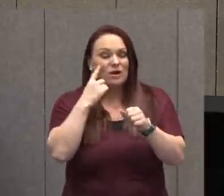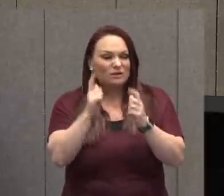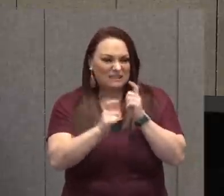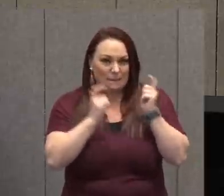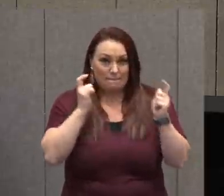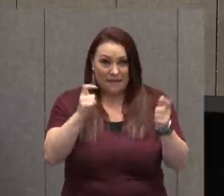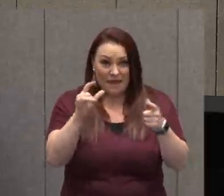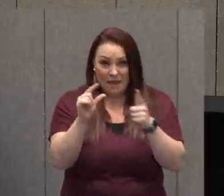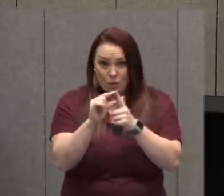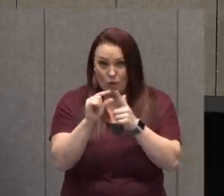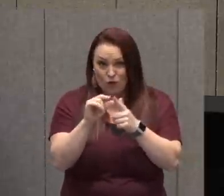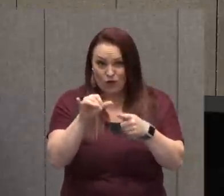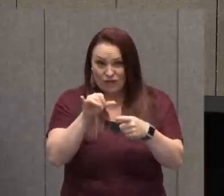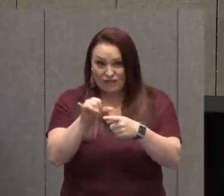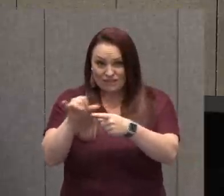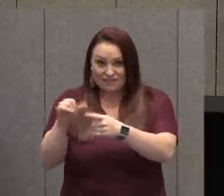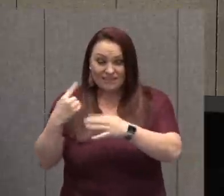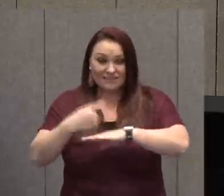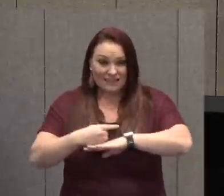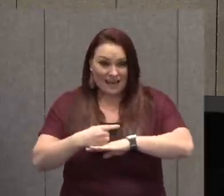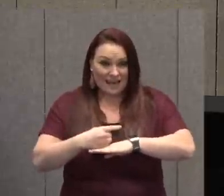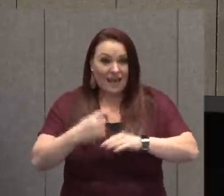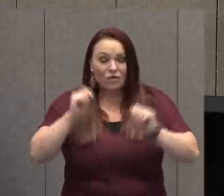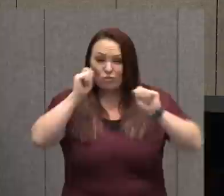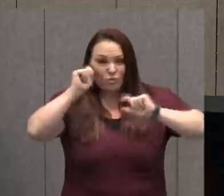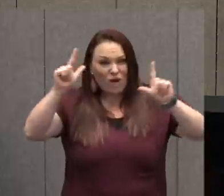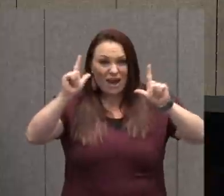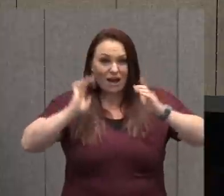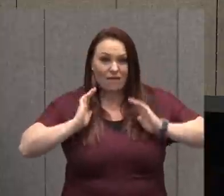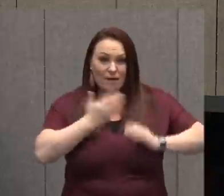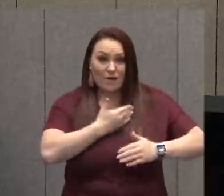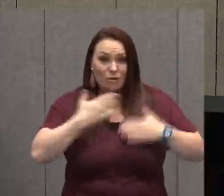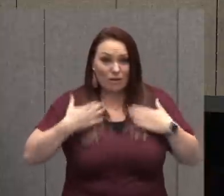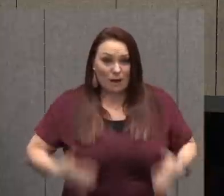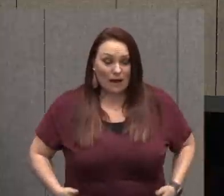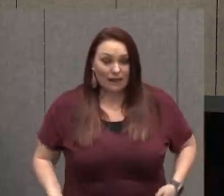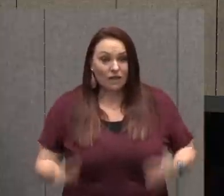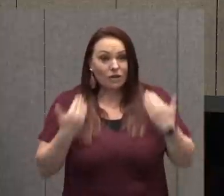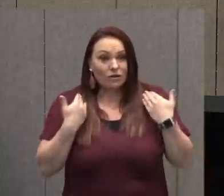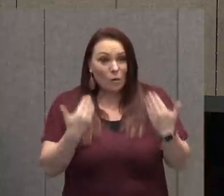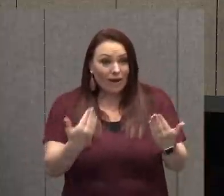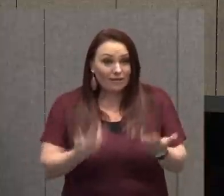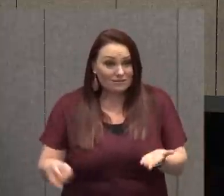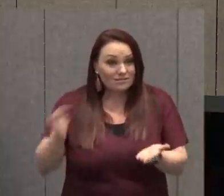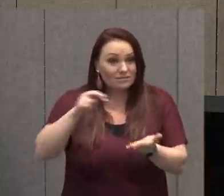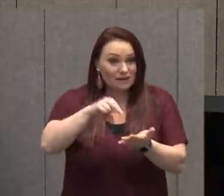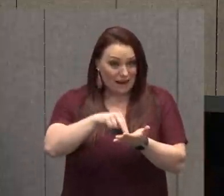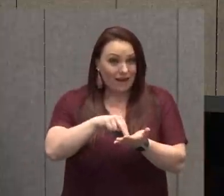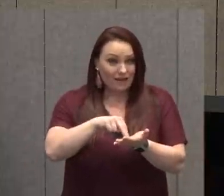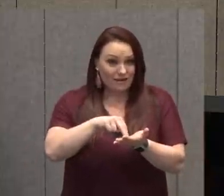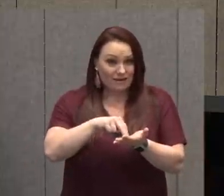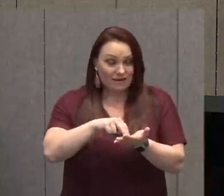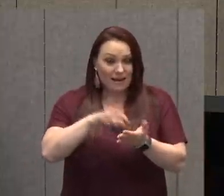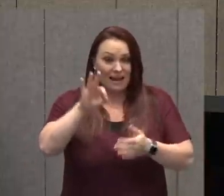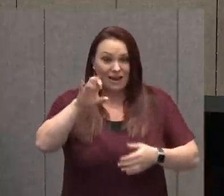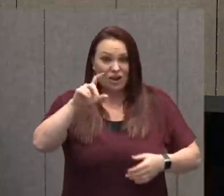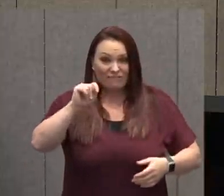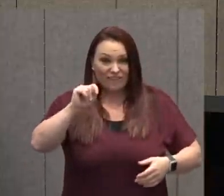I wanna start off and wake up our body. So if you're sitting down, please stand up, and let's get our